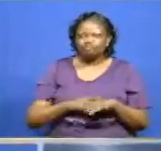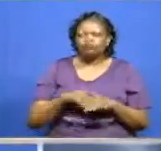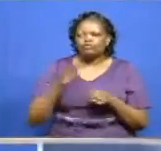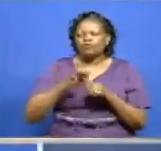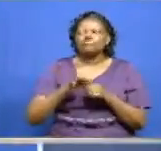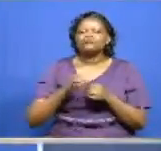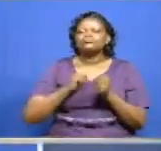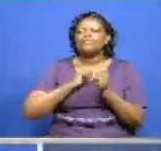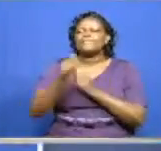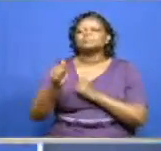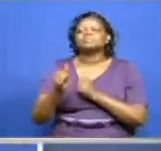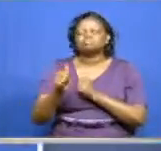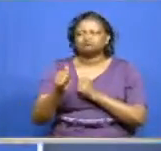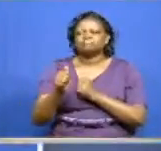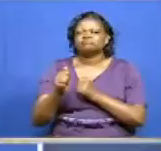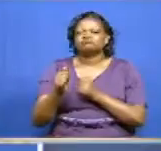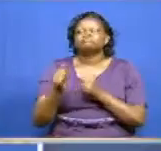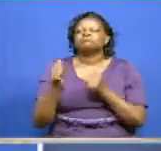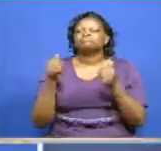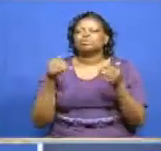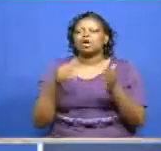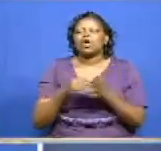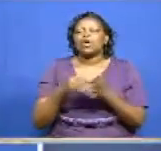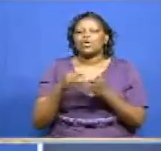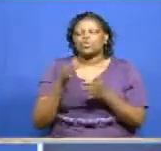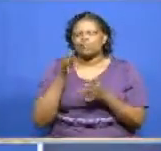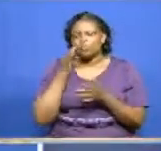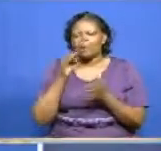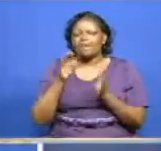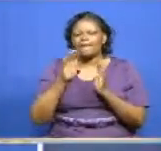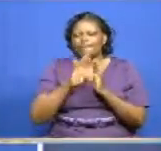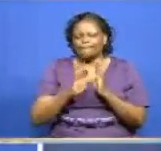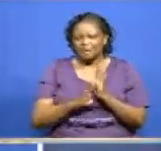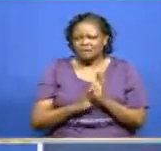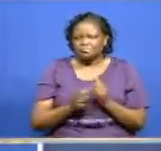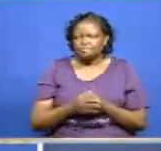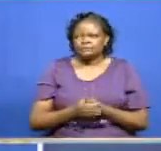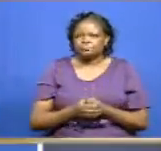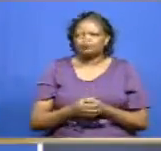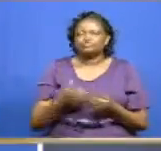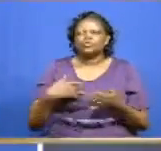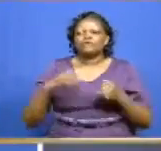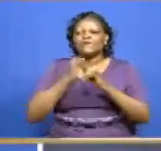Anti-Doping Amendment Bill of 2020 that paves way for the enhanced action for clean sport.